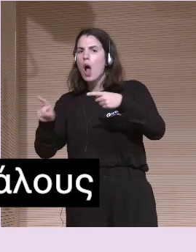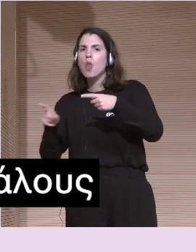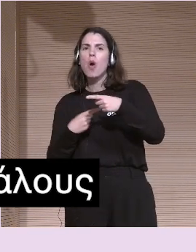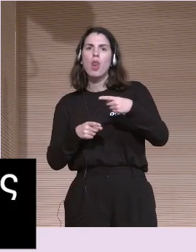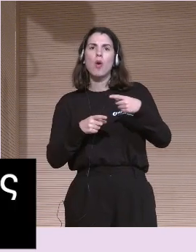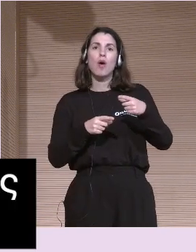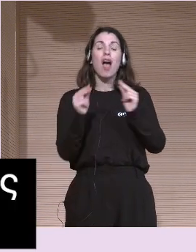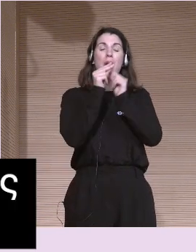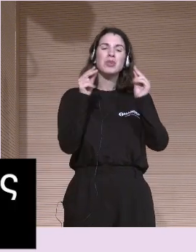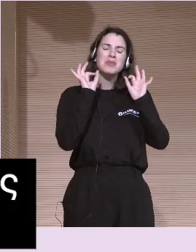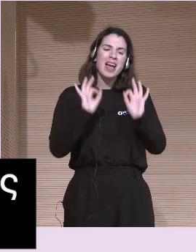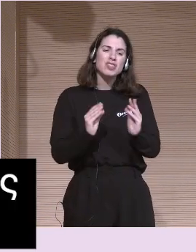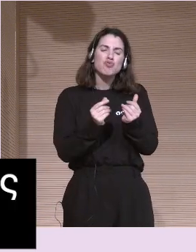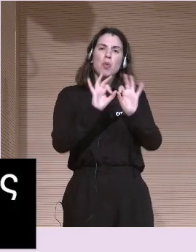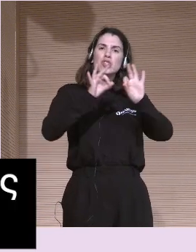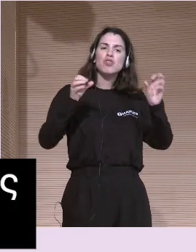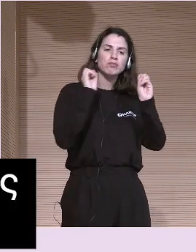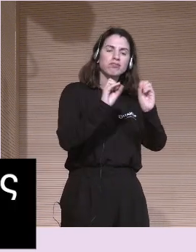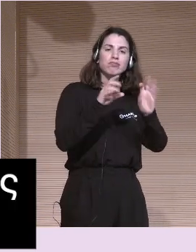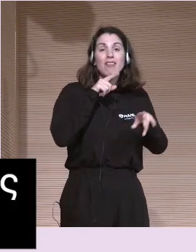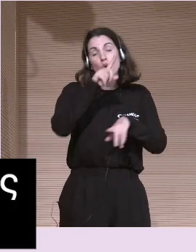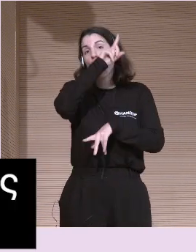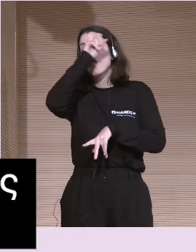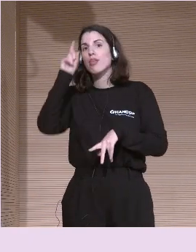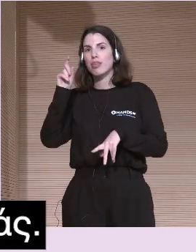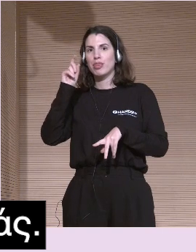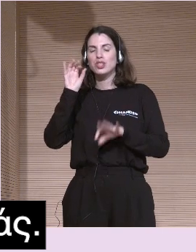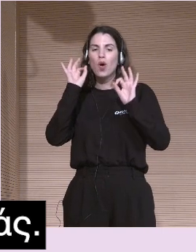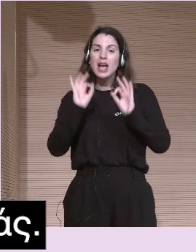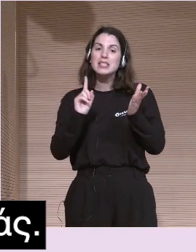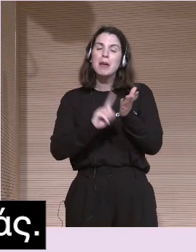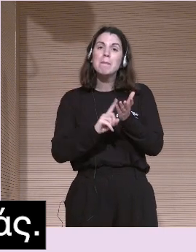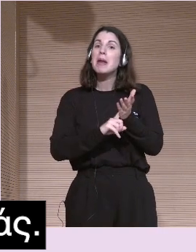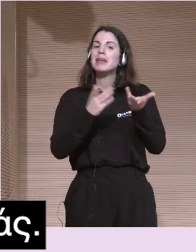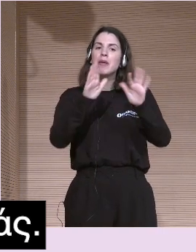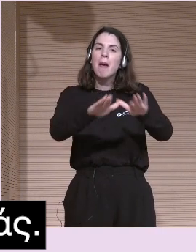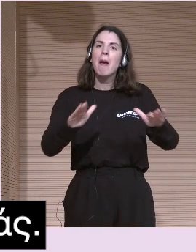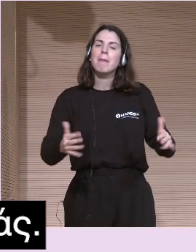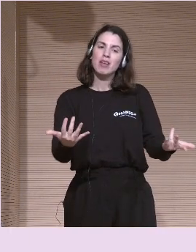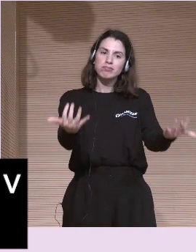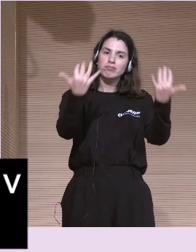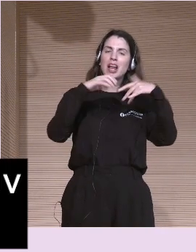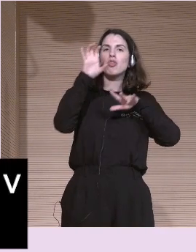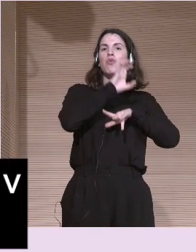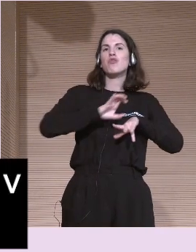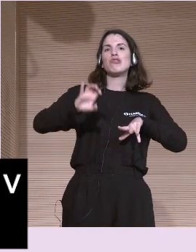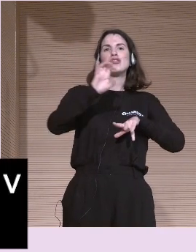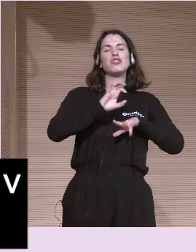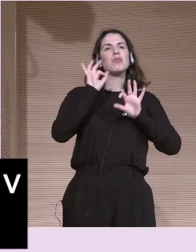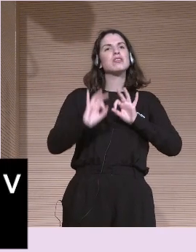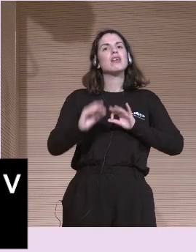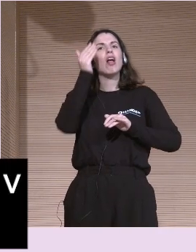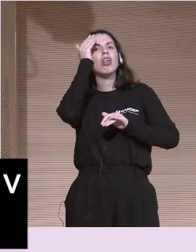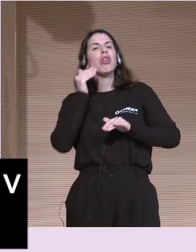teachers, bring your students to the museum. This is something we can support you with. So this is a huge growth area for us. And it's about